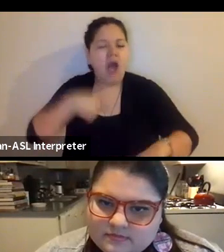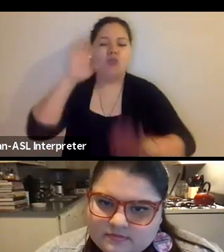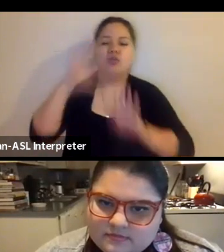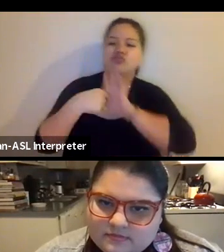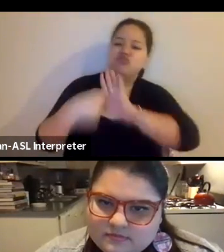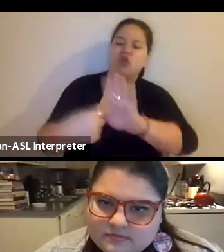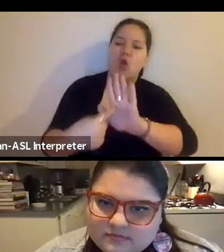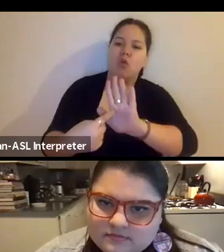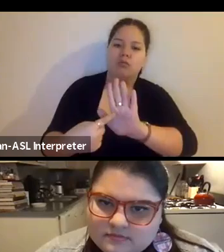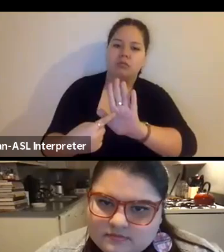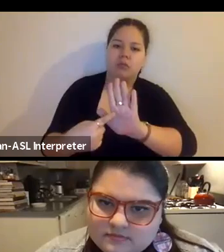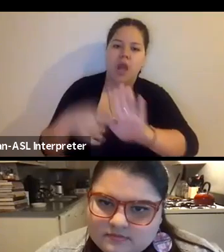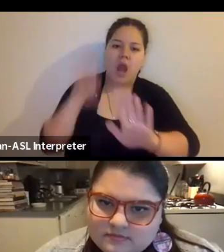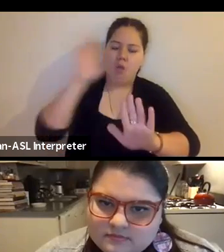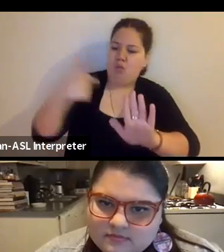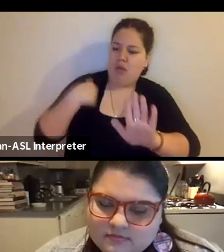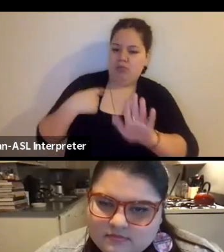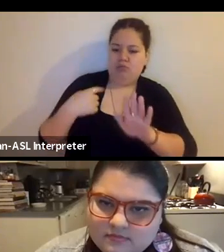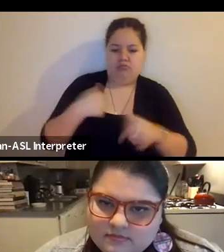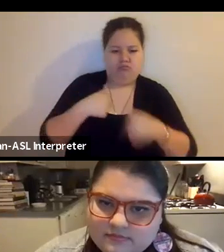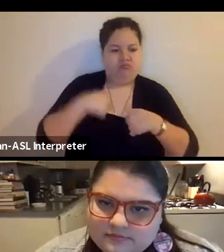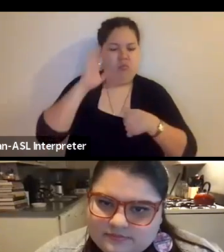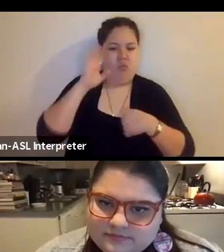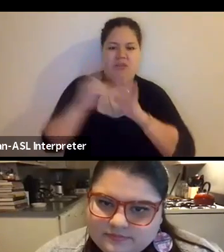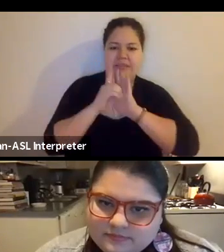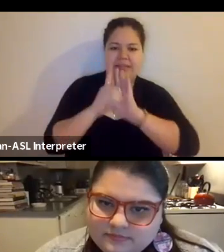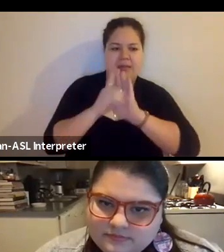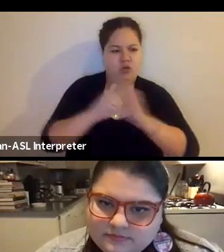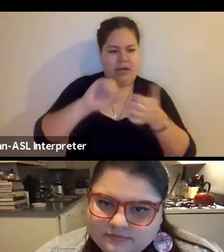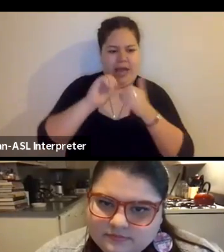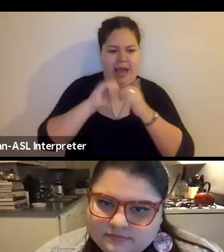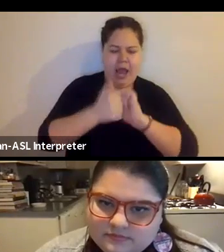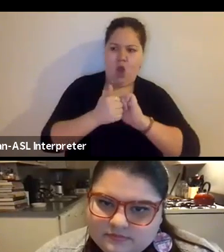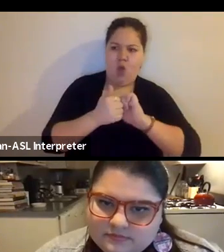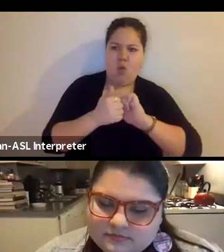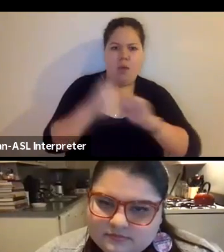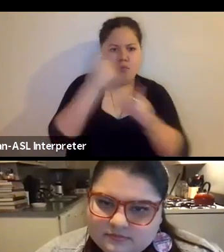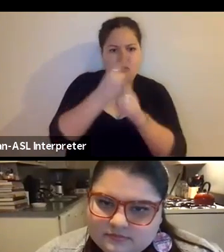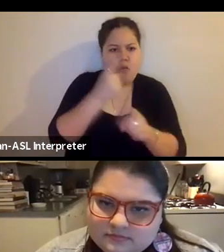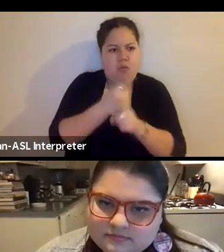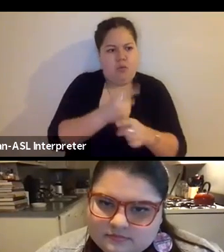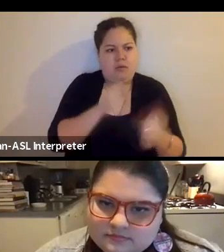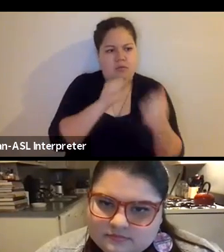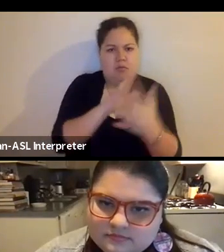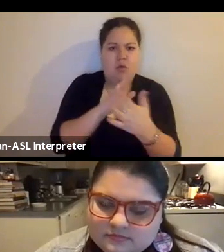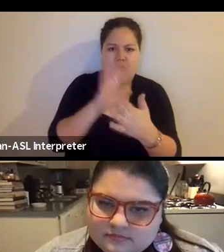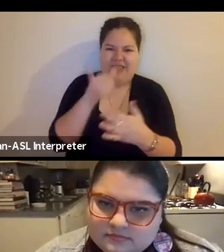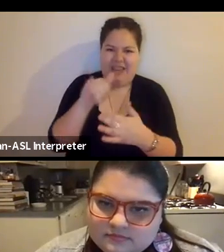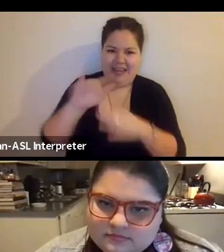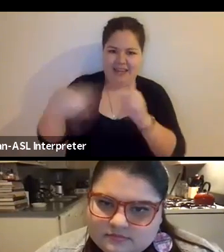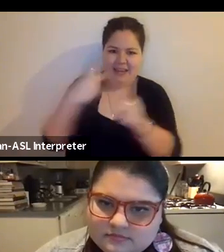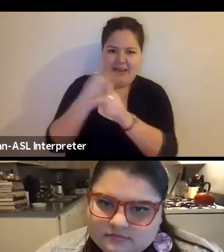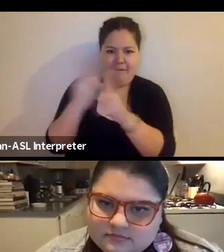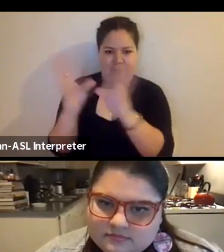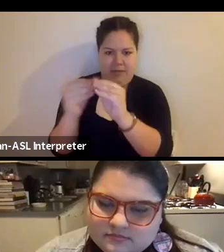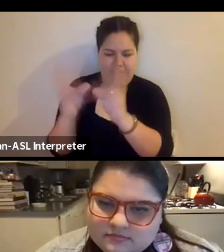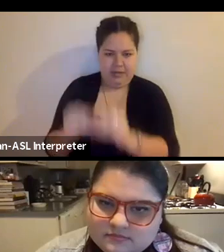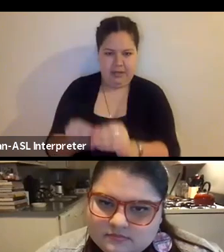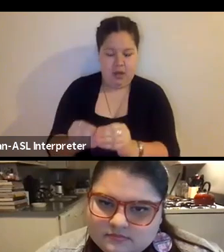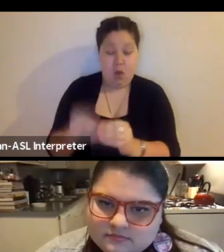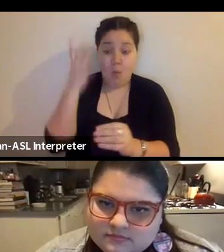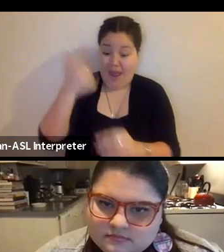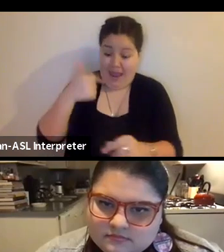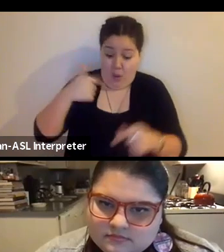how me acknowledging where I am is going to impact the narratives and stories people are